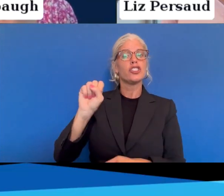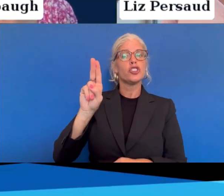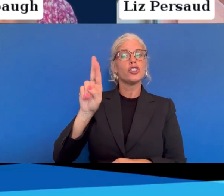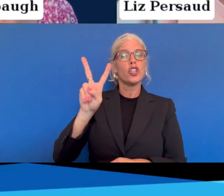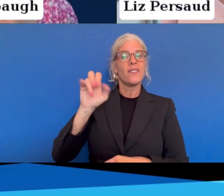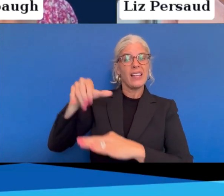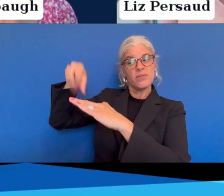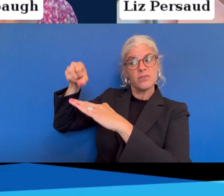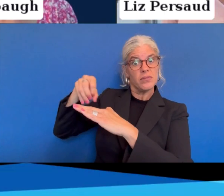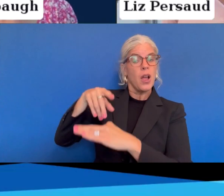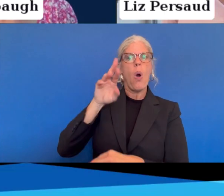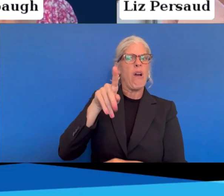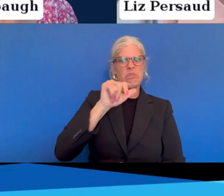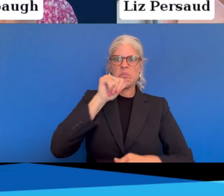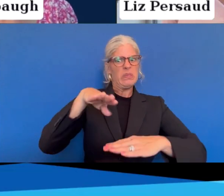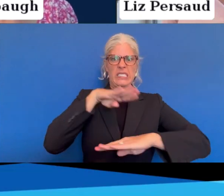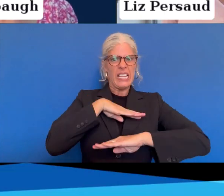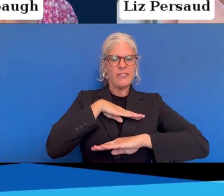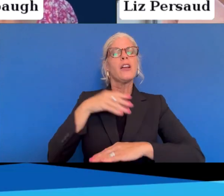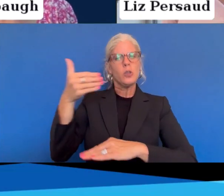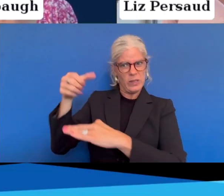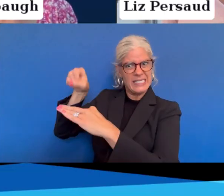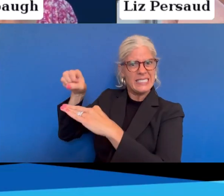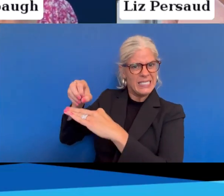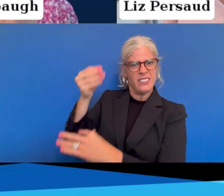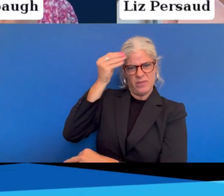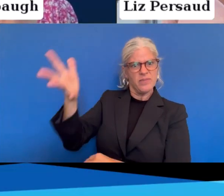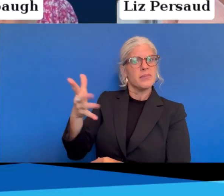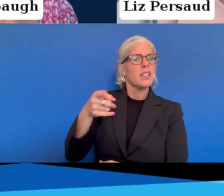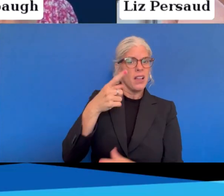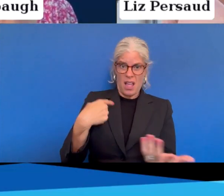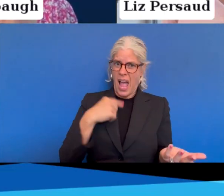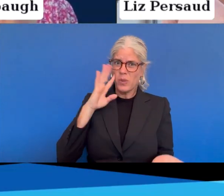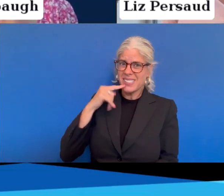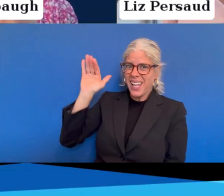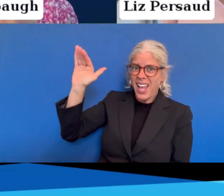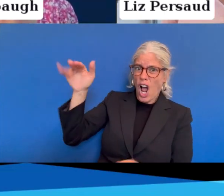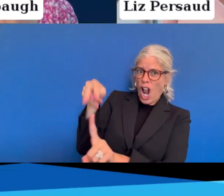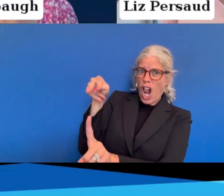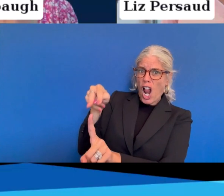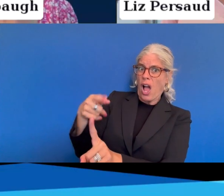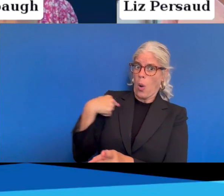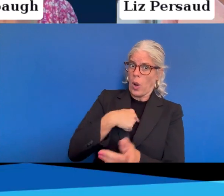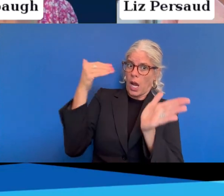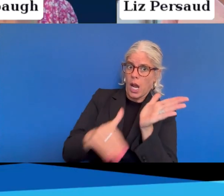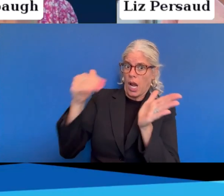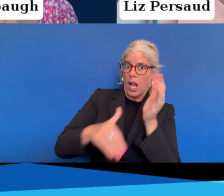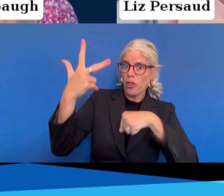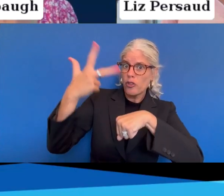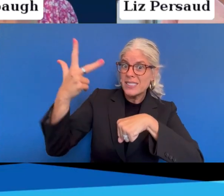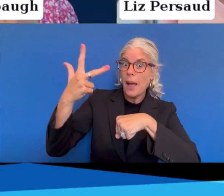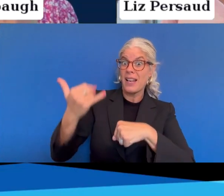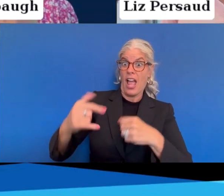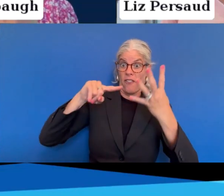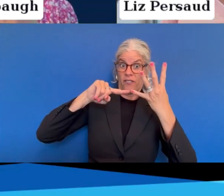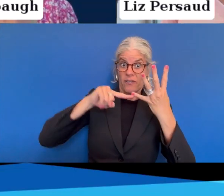satisfaction surveys or dissatisfaction surveys. And I'll say, hey, listen, we're going to do this 3 times. And sure enough, the 4th